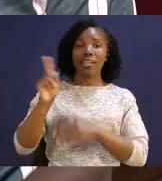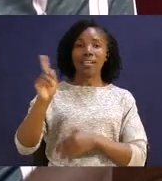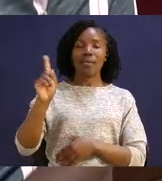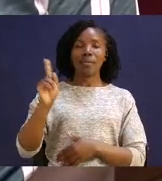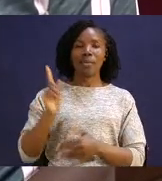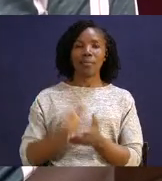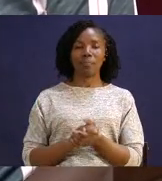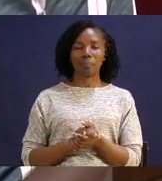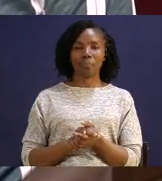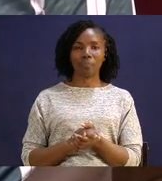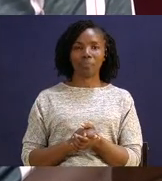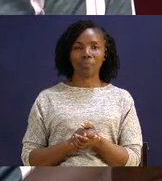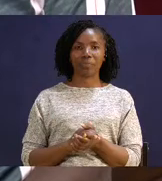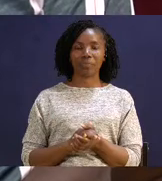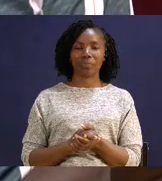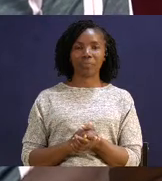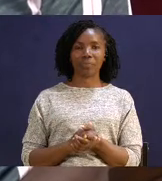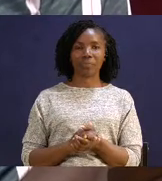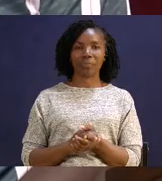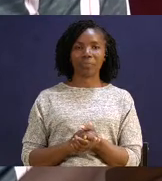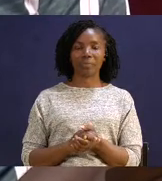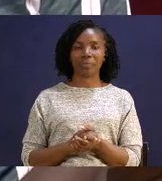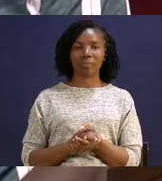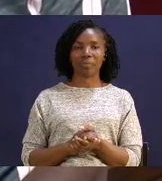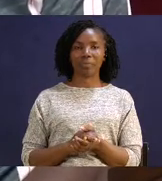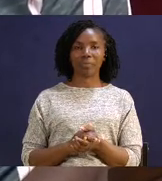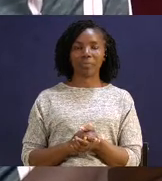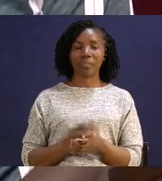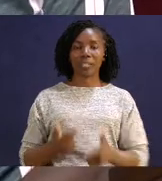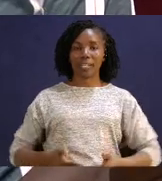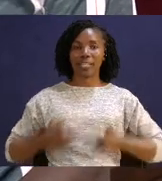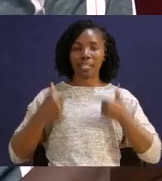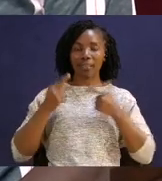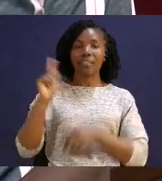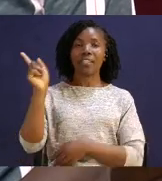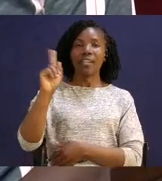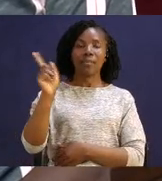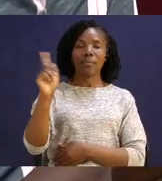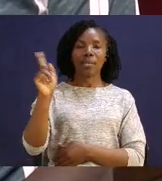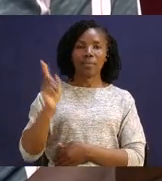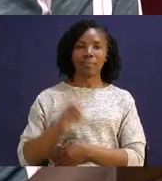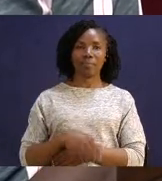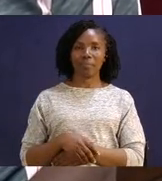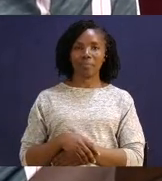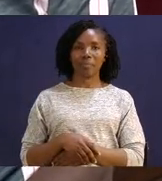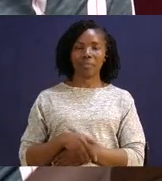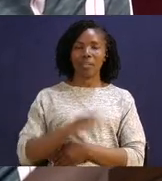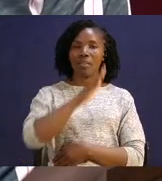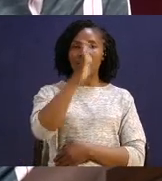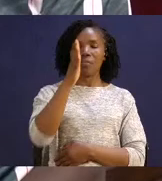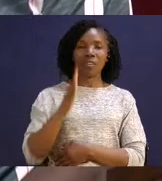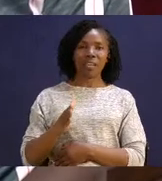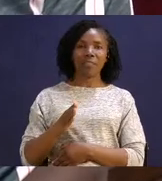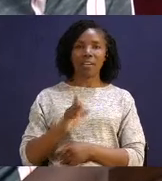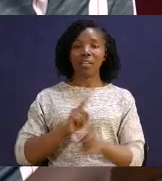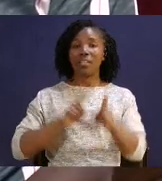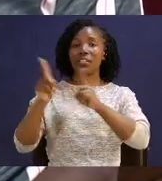Nairobi? Yeah, I was born in Nairobi, yeah. And you have lived in Nairobi? You've never been to